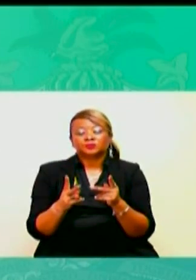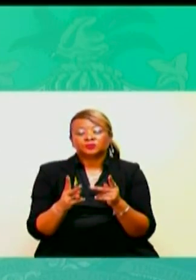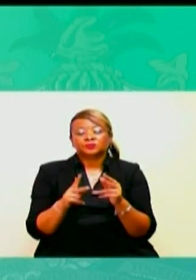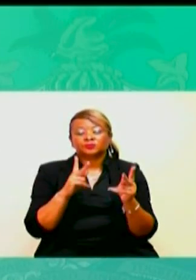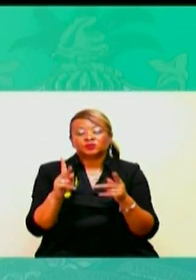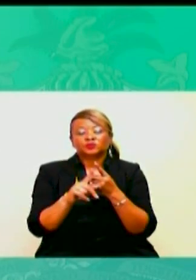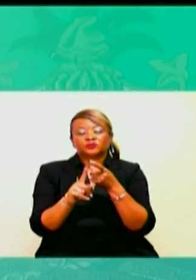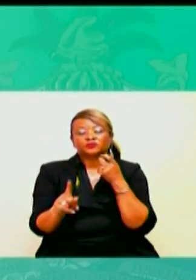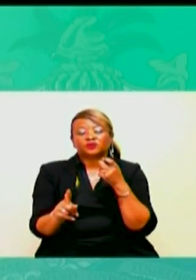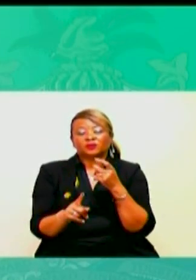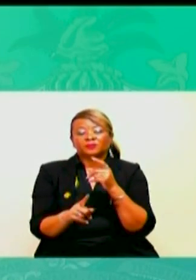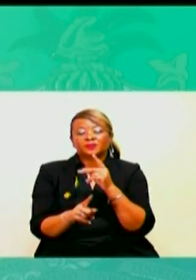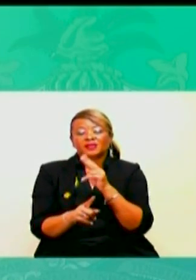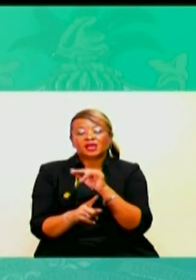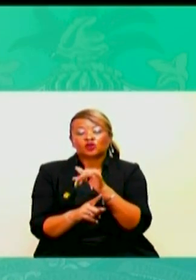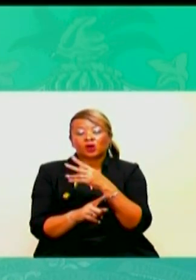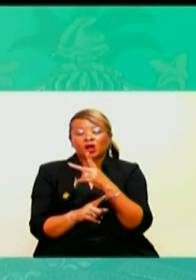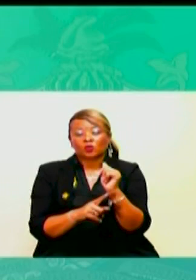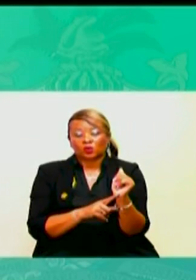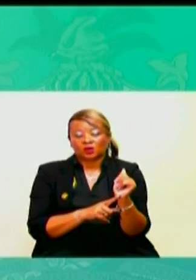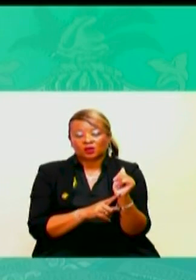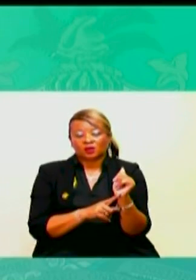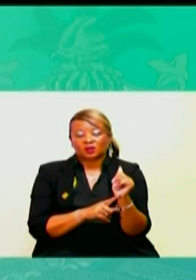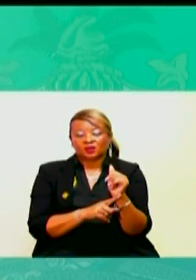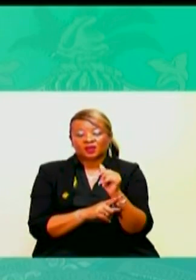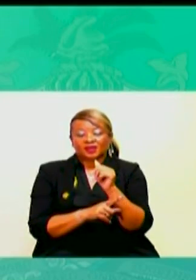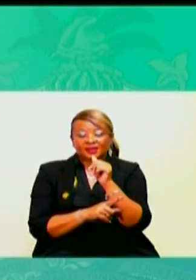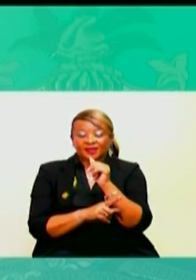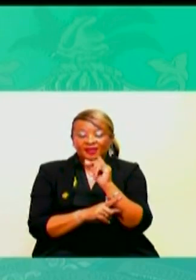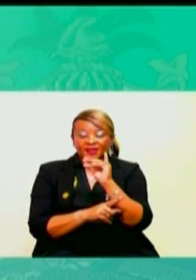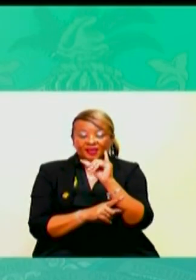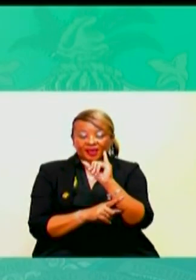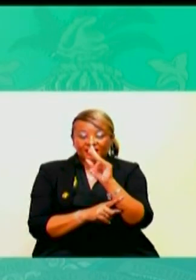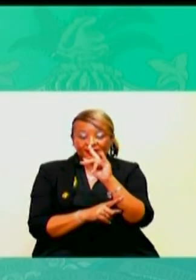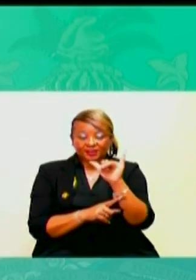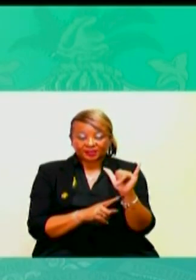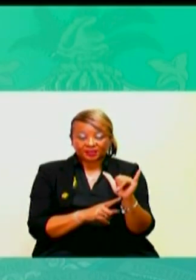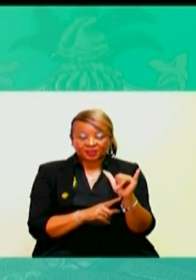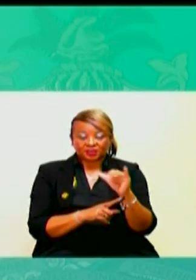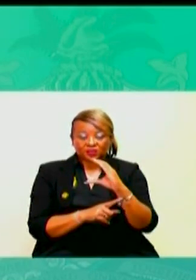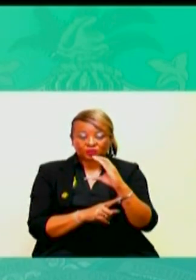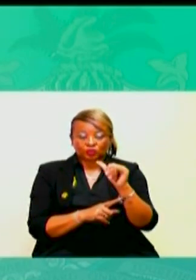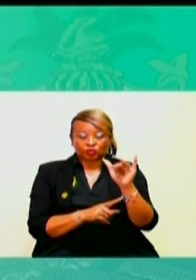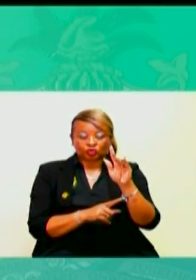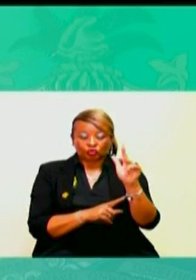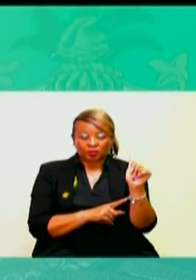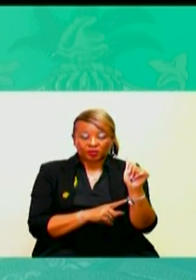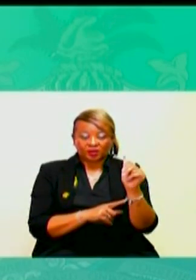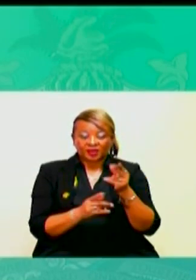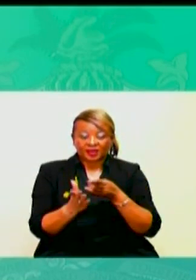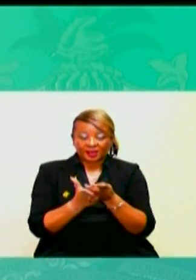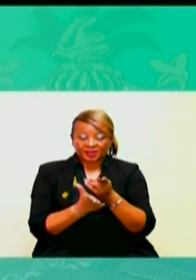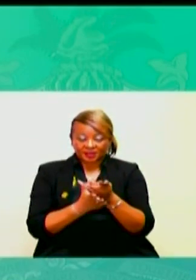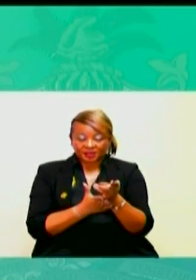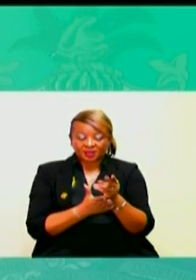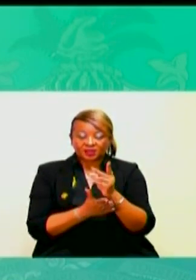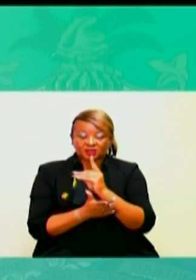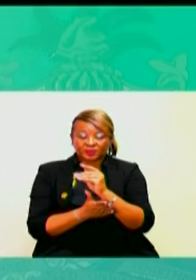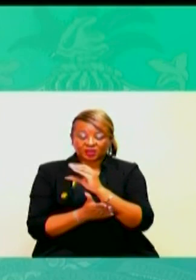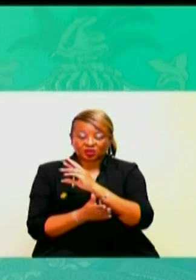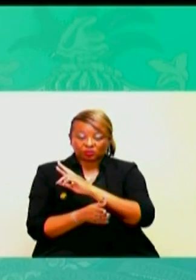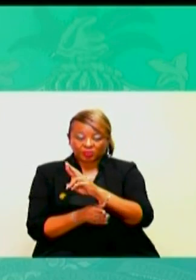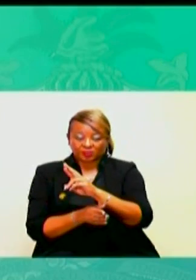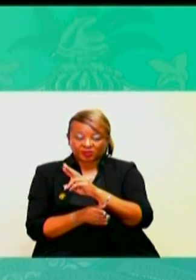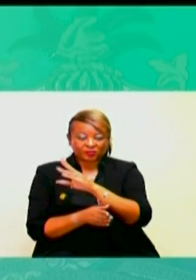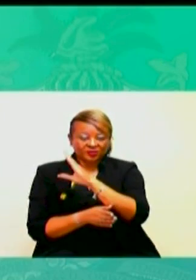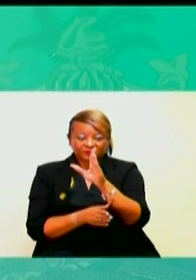persons were from Nicaragua, Italy, wow, Cuba, Haiti, Dominican Republic. We've never